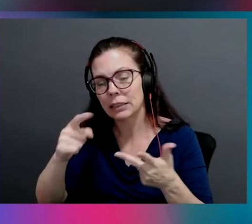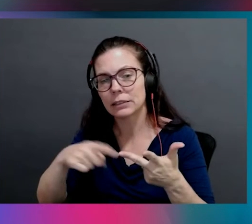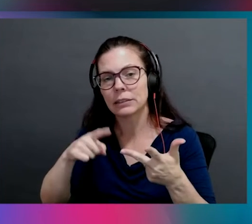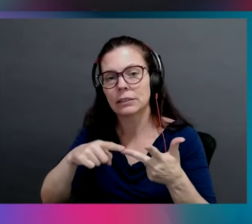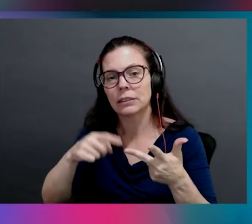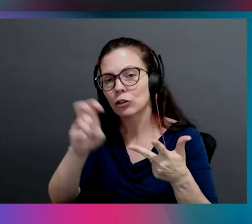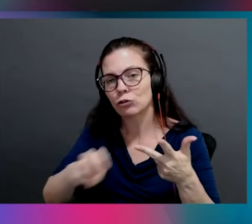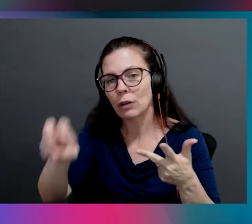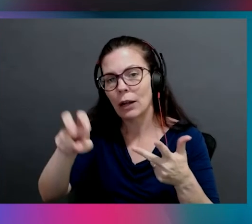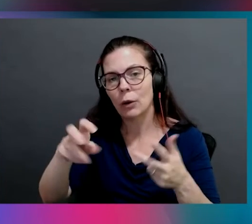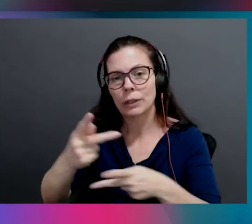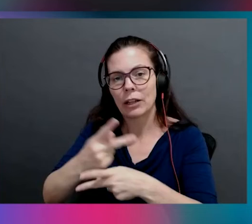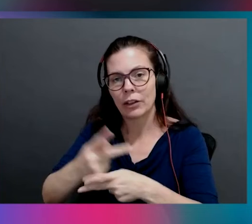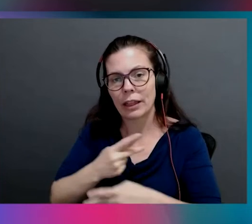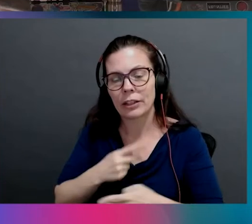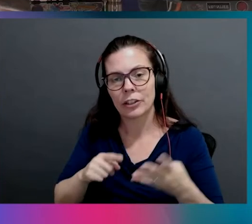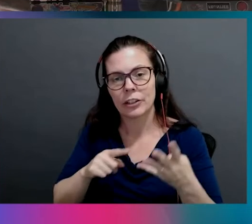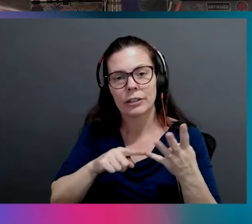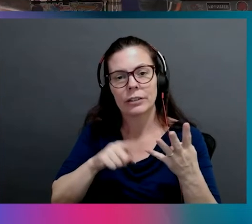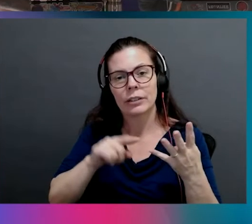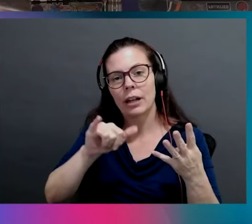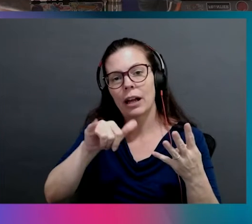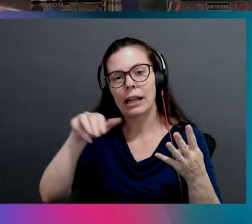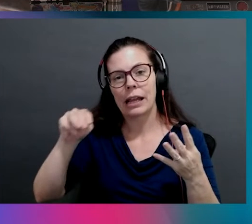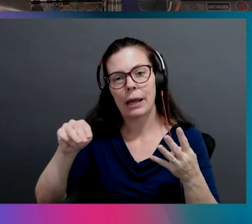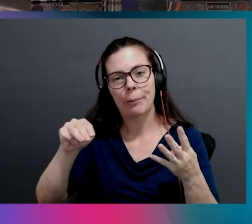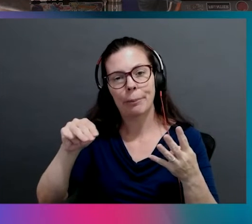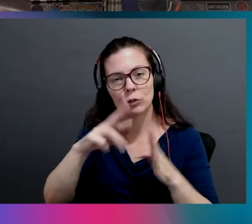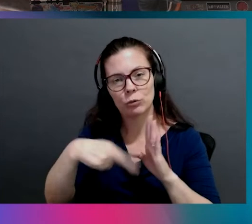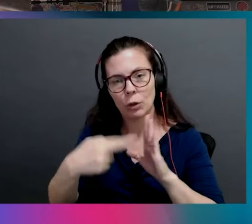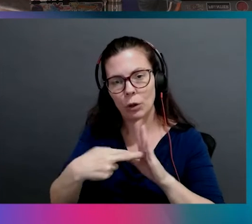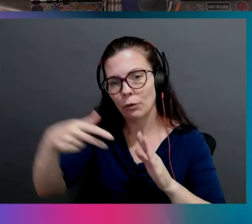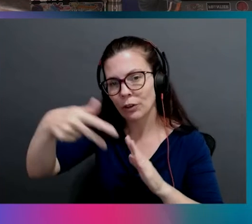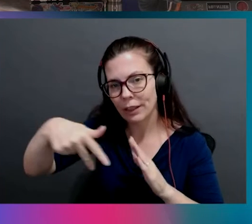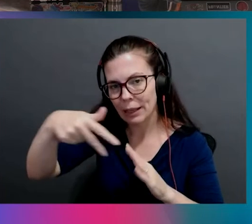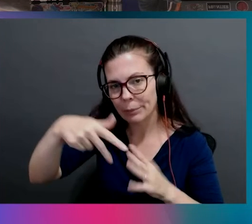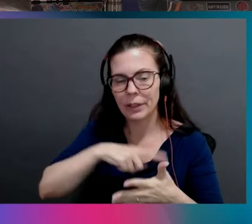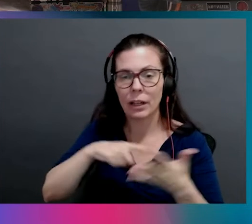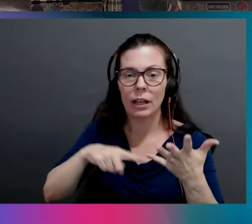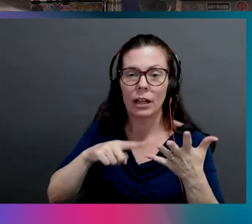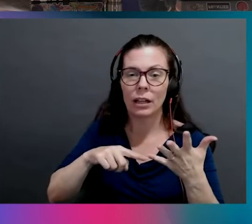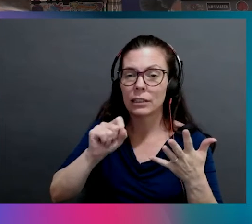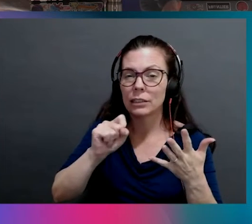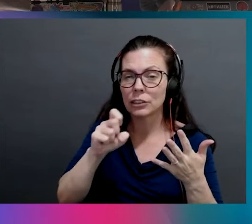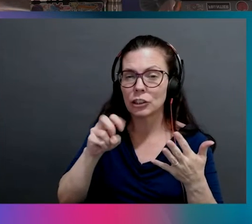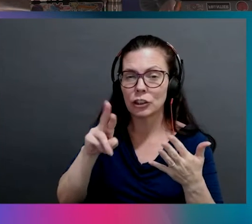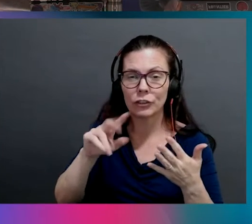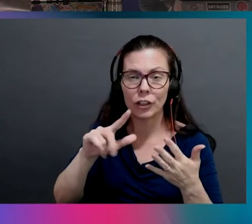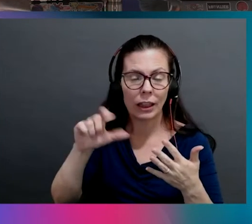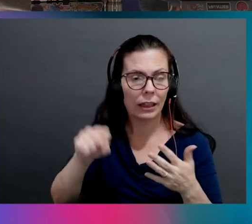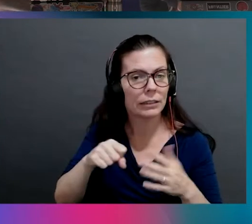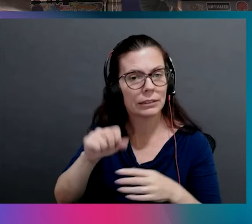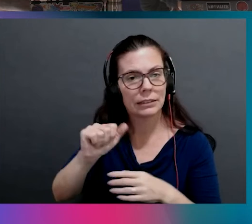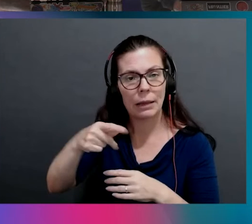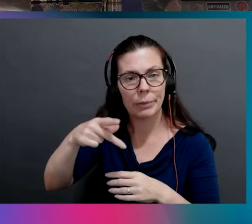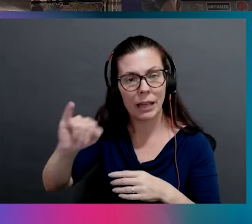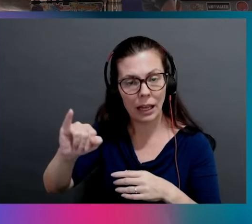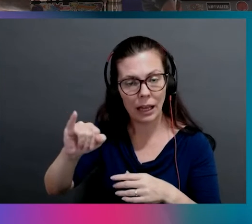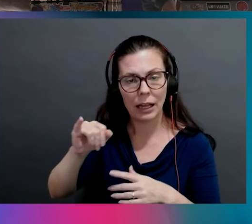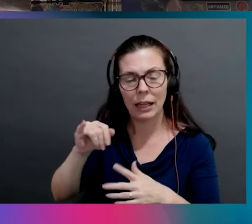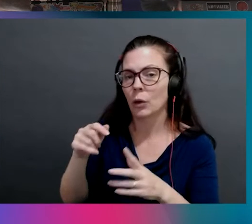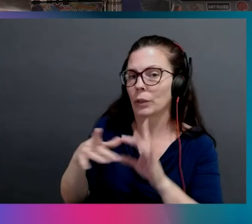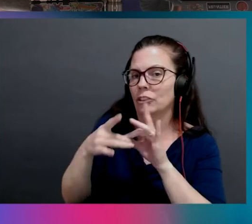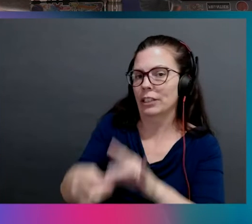IAM role for the Lambda function, a serverless REST API that integrates with the Lambda function via